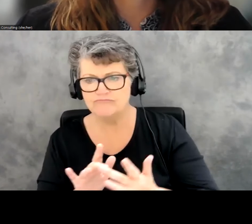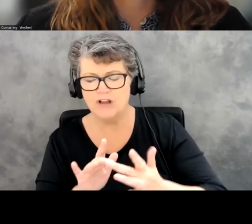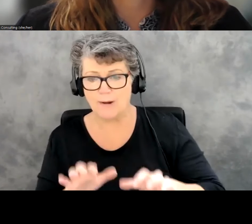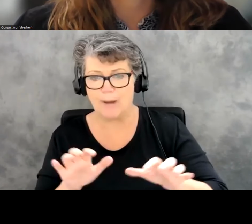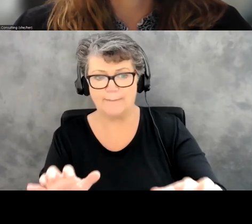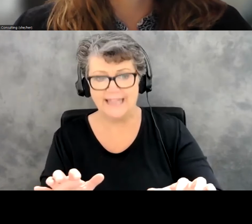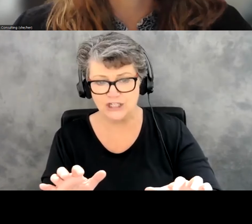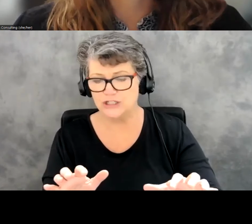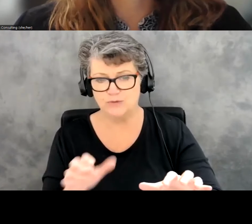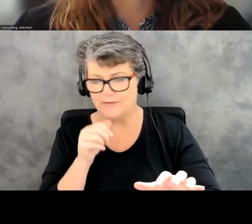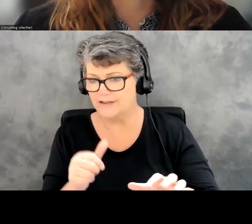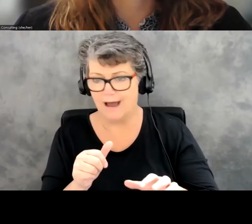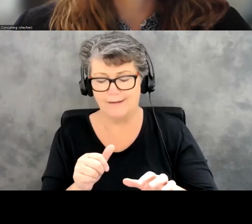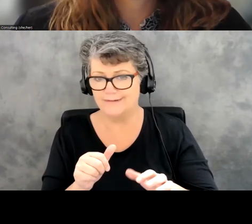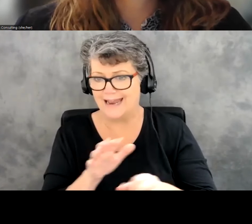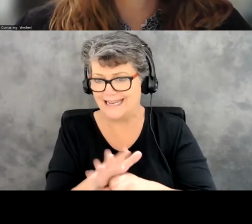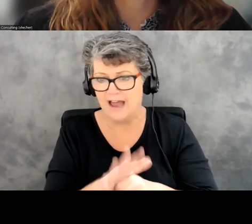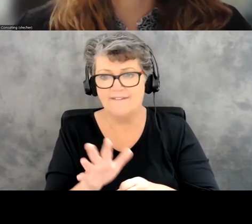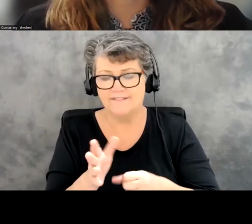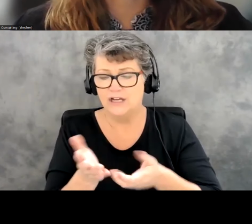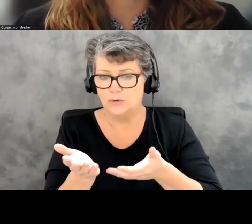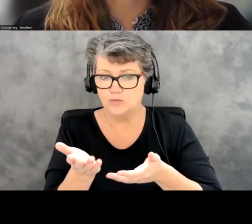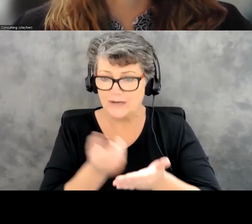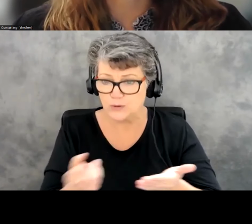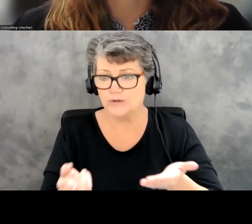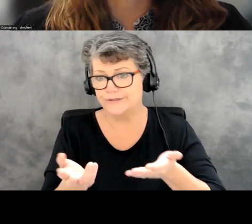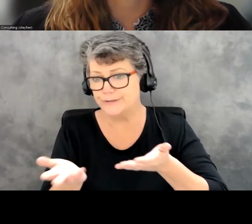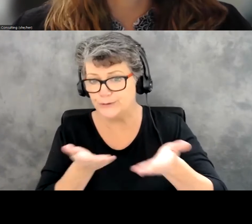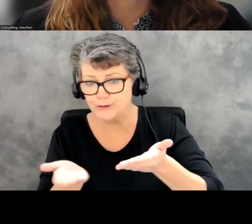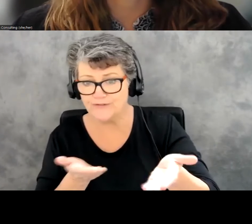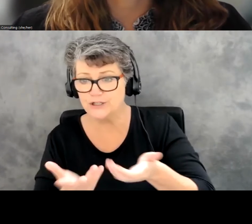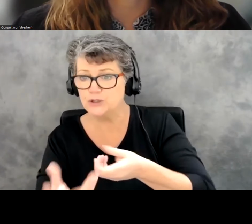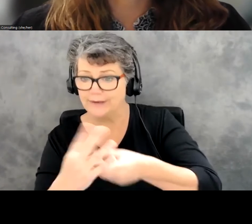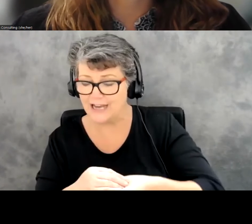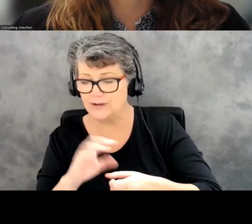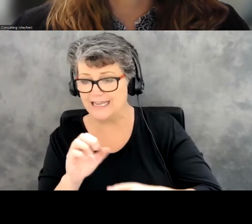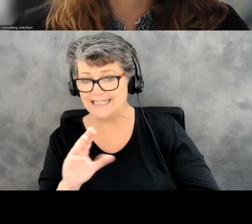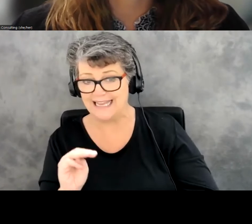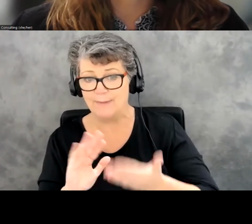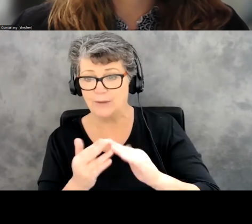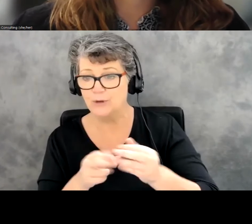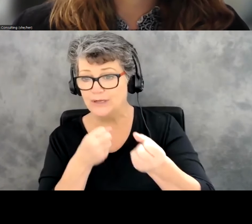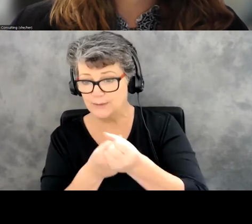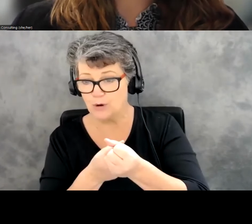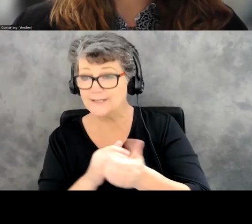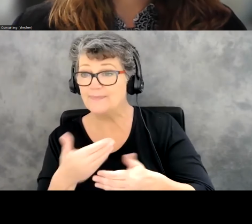been under-resourced and are underserved to engage them in ECM and community supports. Next slide,